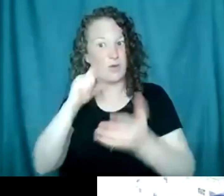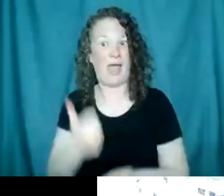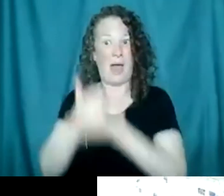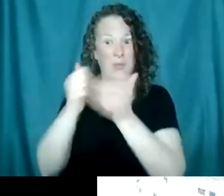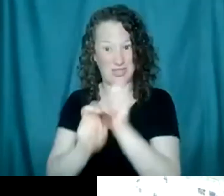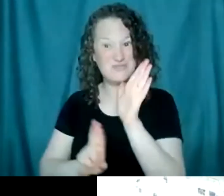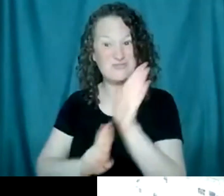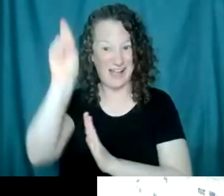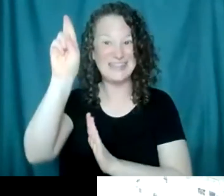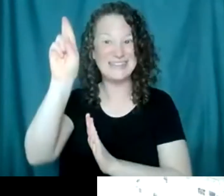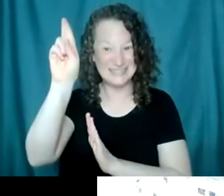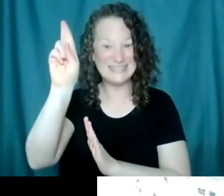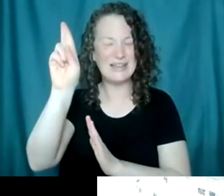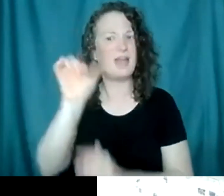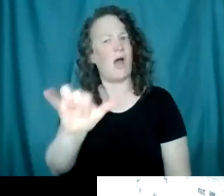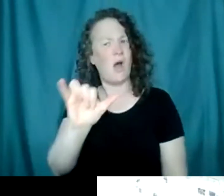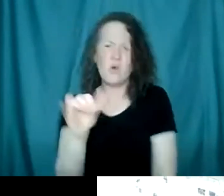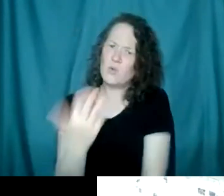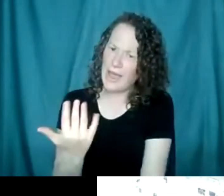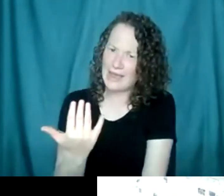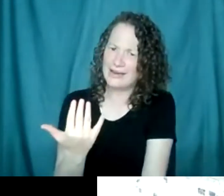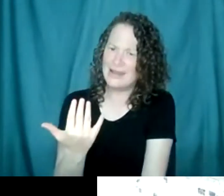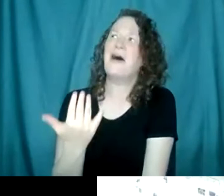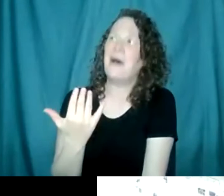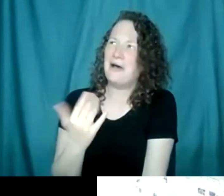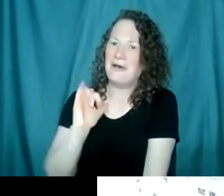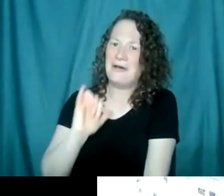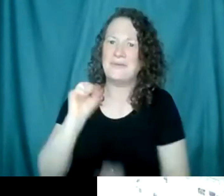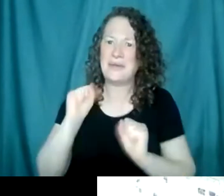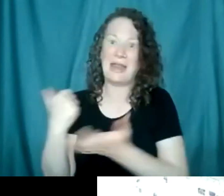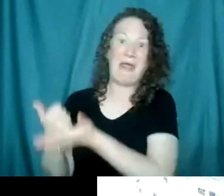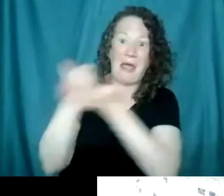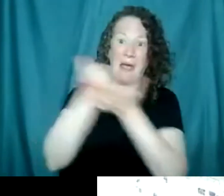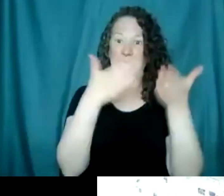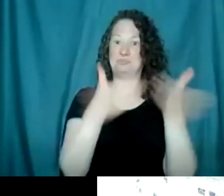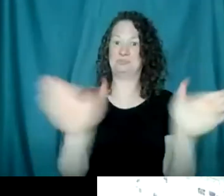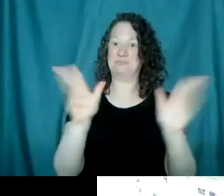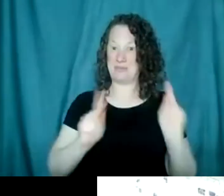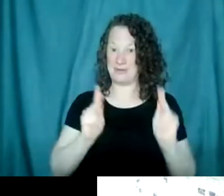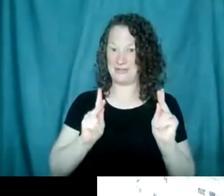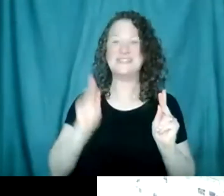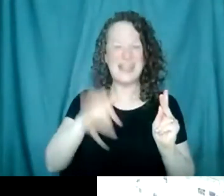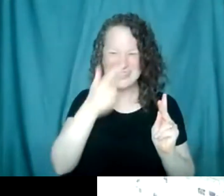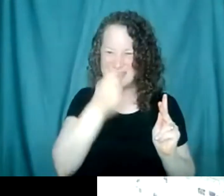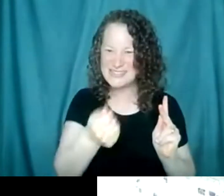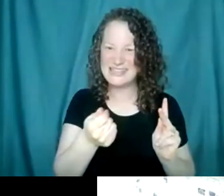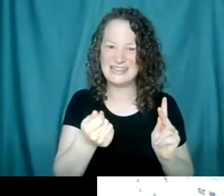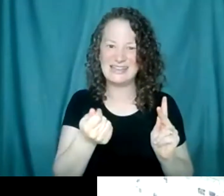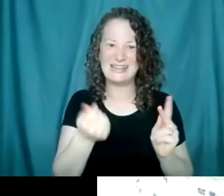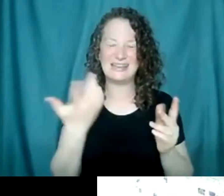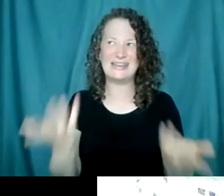launches. And then they're like, oh, wait, we could actually use this to help the general public. So it's actually very interesting